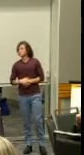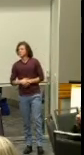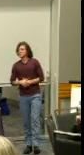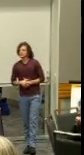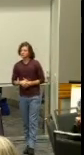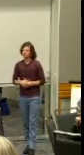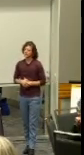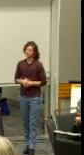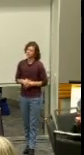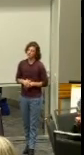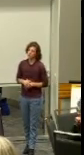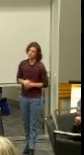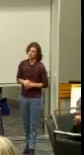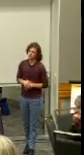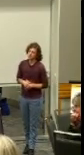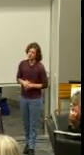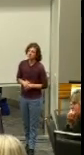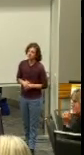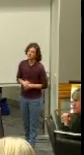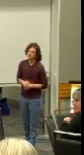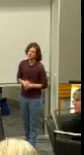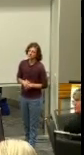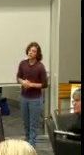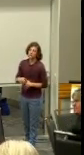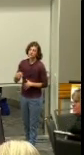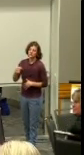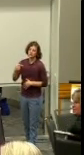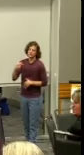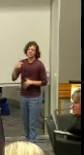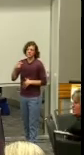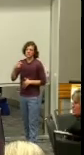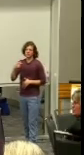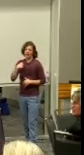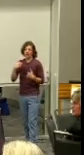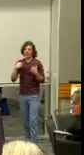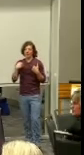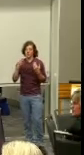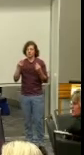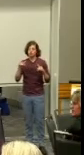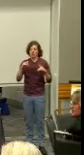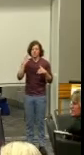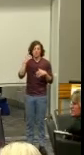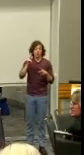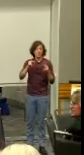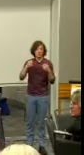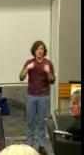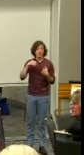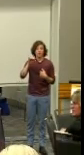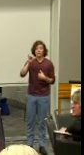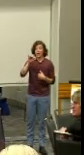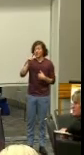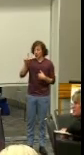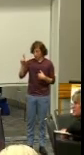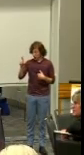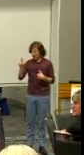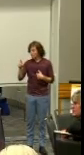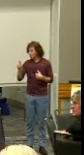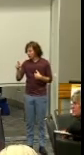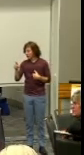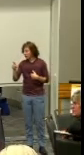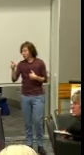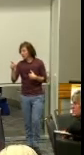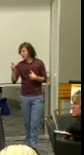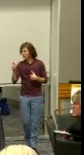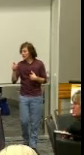Yeah. I have a property that was developed for people with IBD, vacancies, and the community partner we had, this is in Yaco